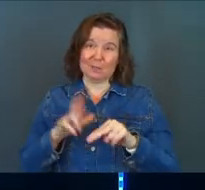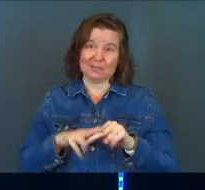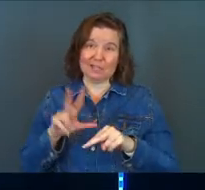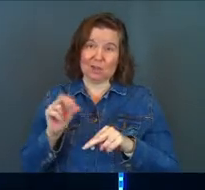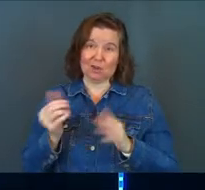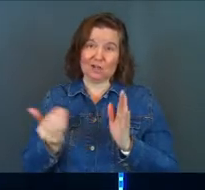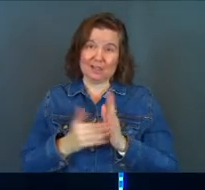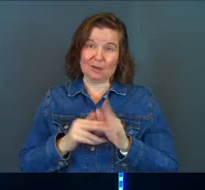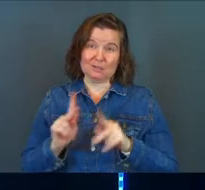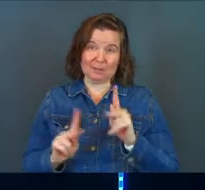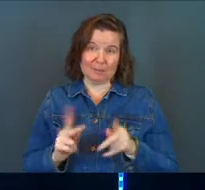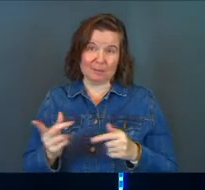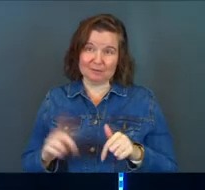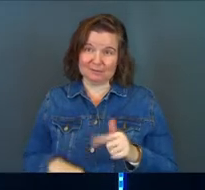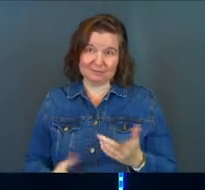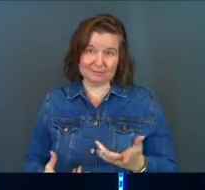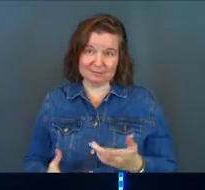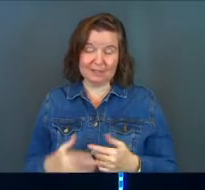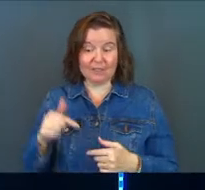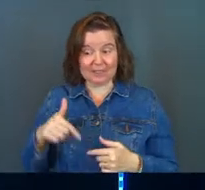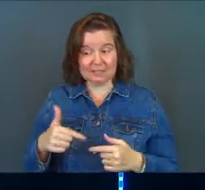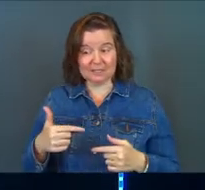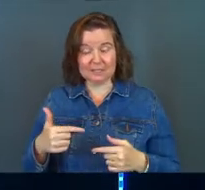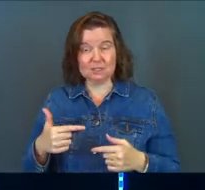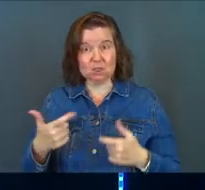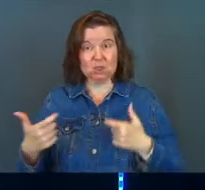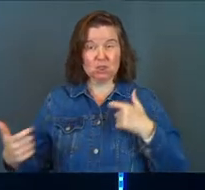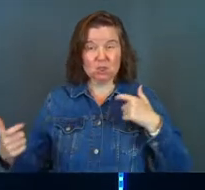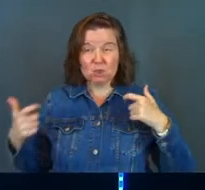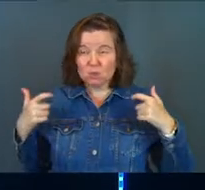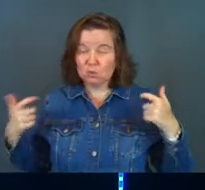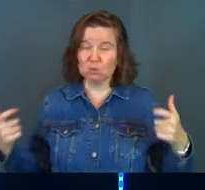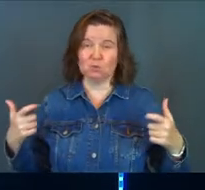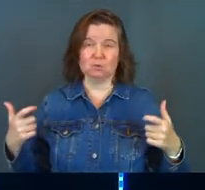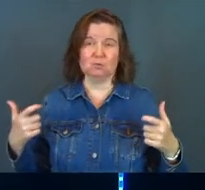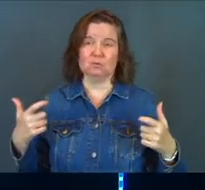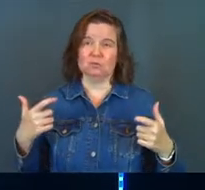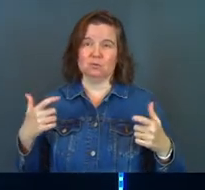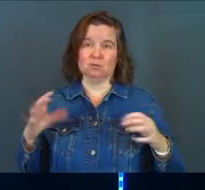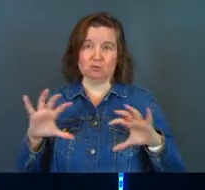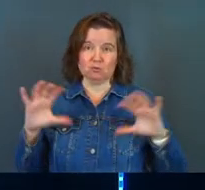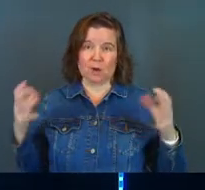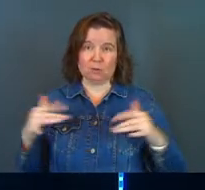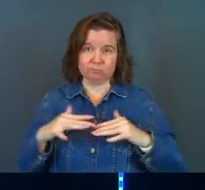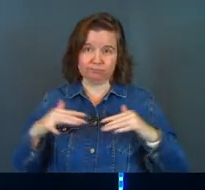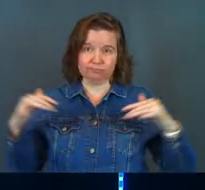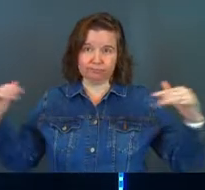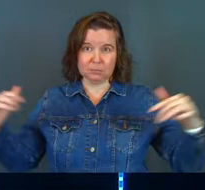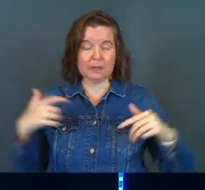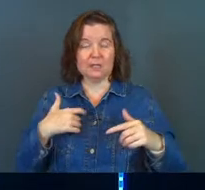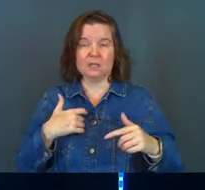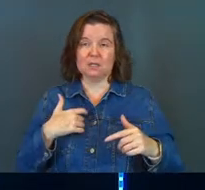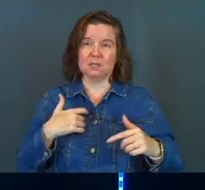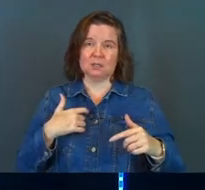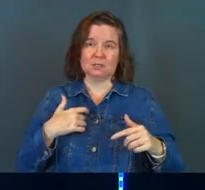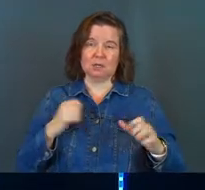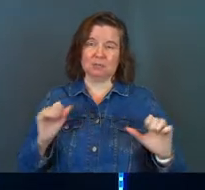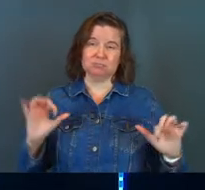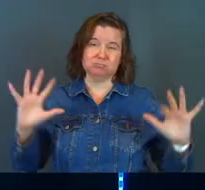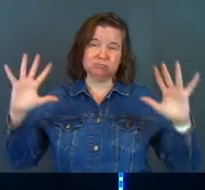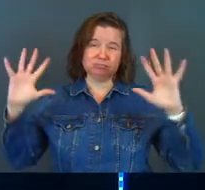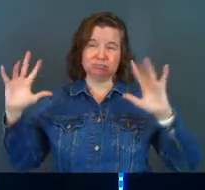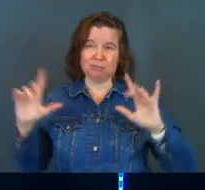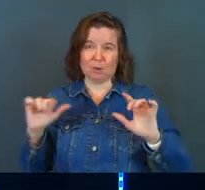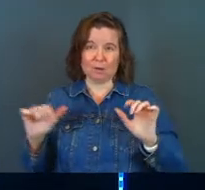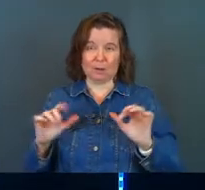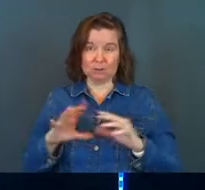seat 30,000 people. This is a huge crowd. This is a roar